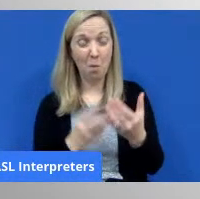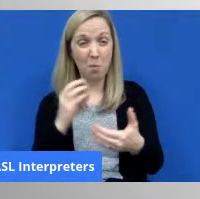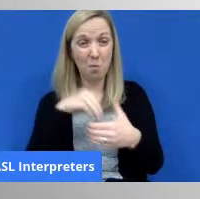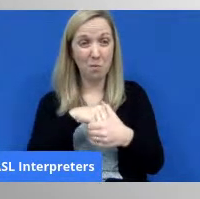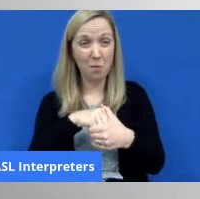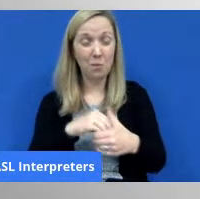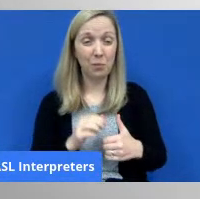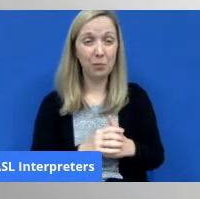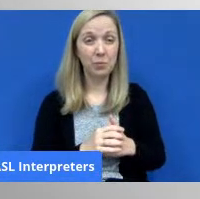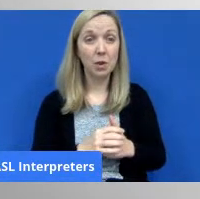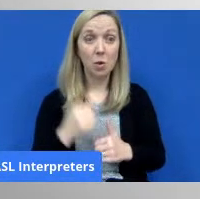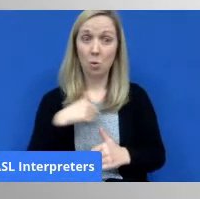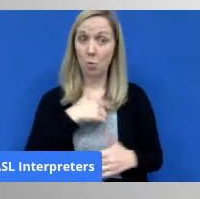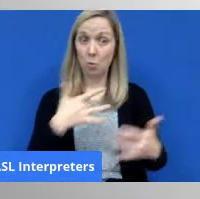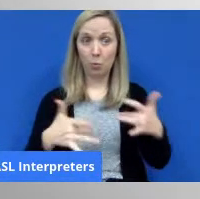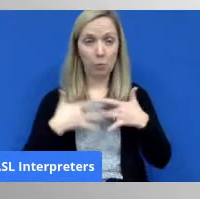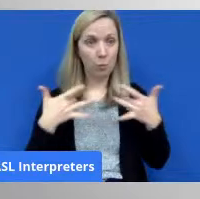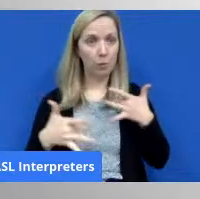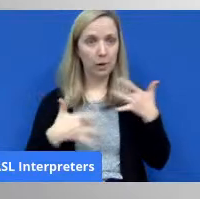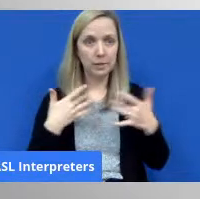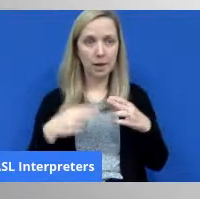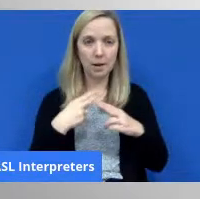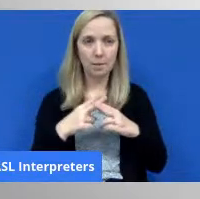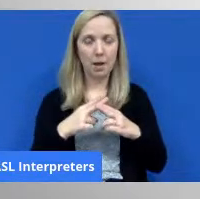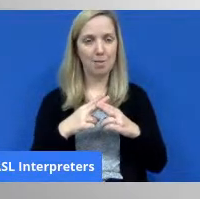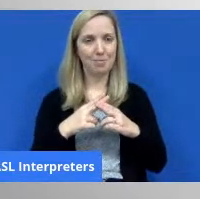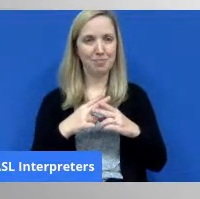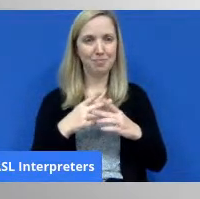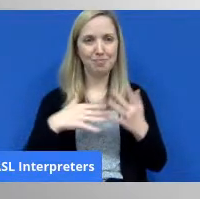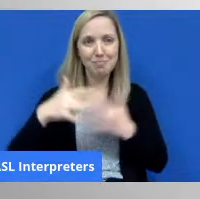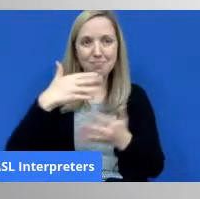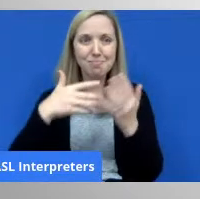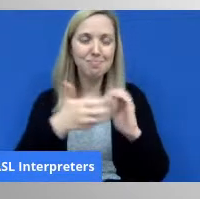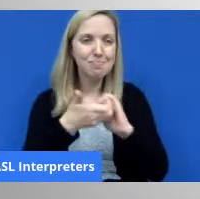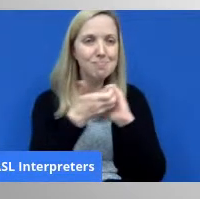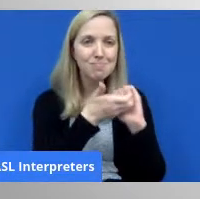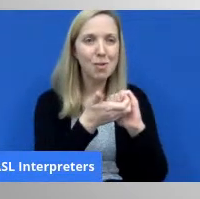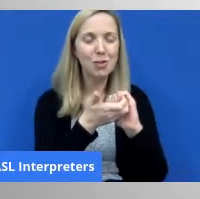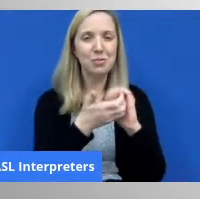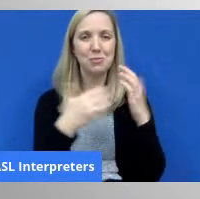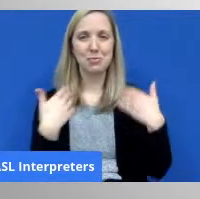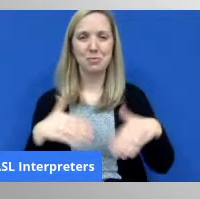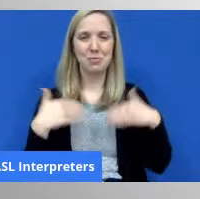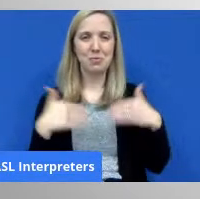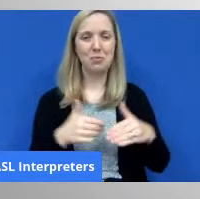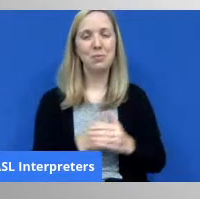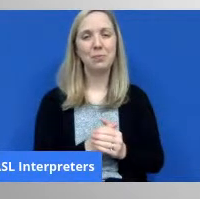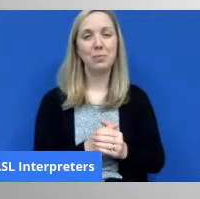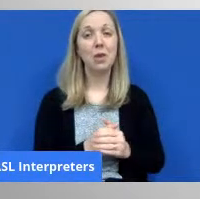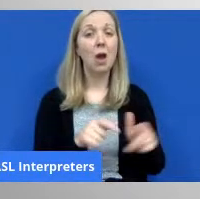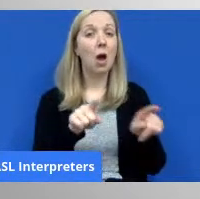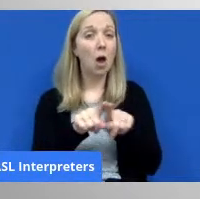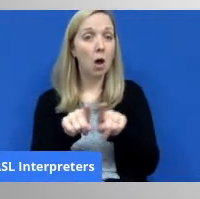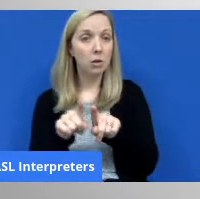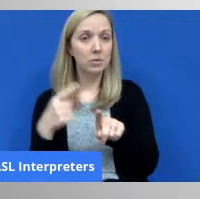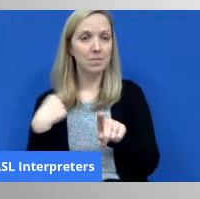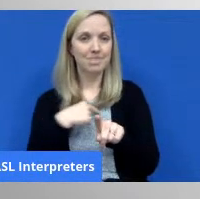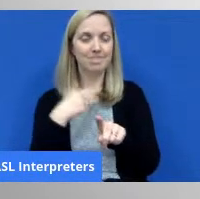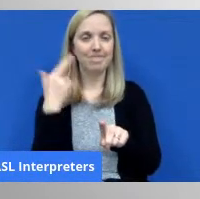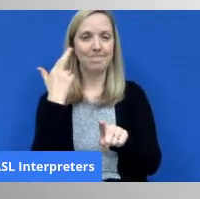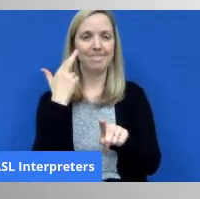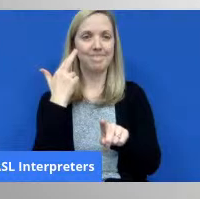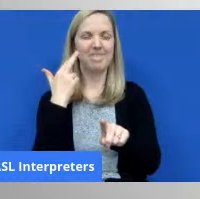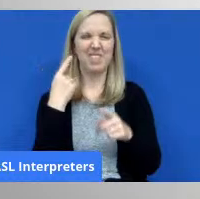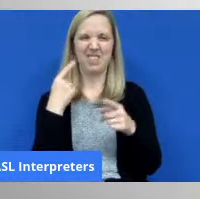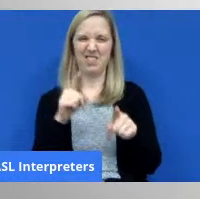so we're really excited about all of the interaction that I think we're going to have. We've also found during the pandemic that you have to